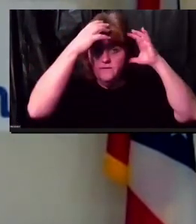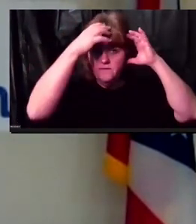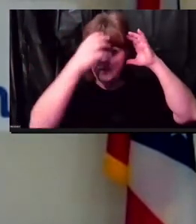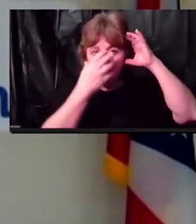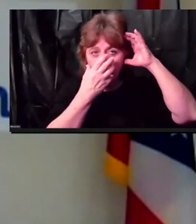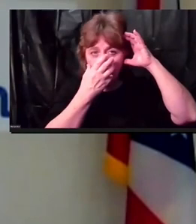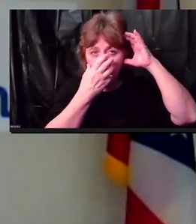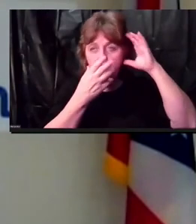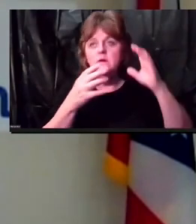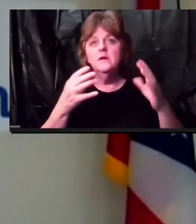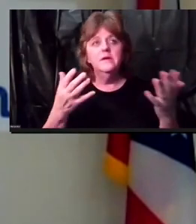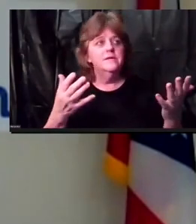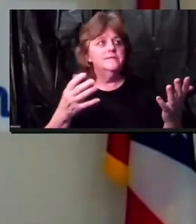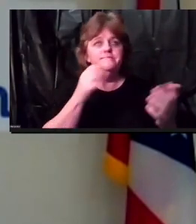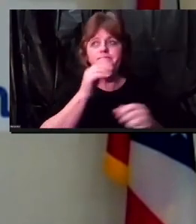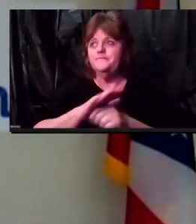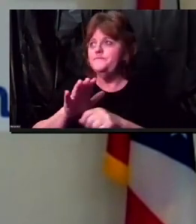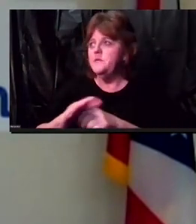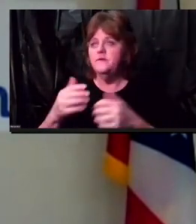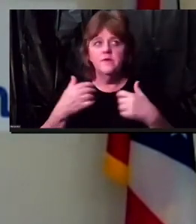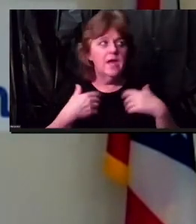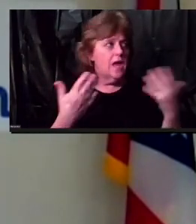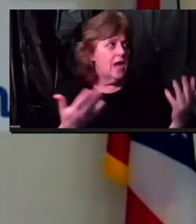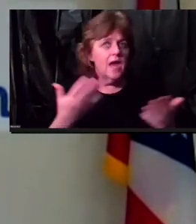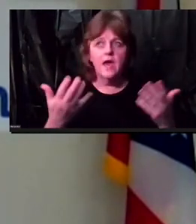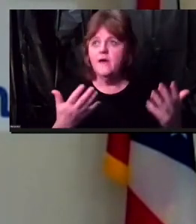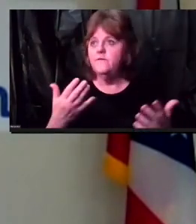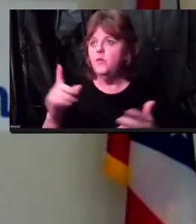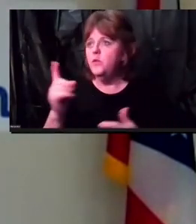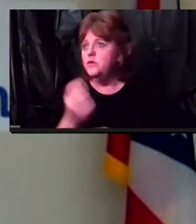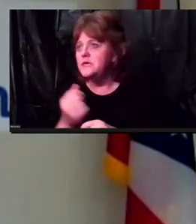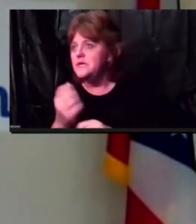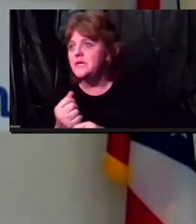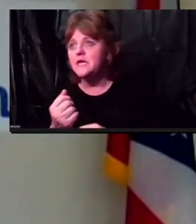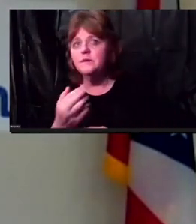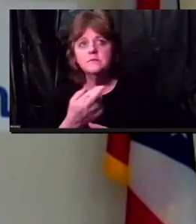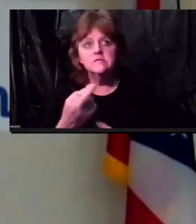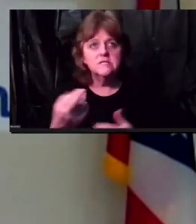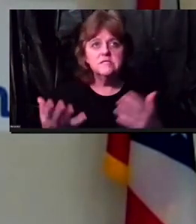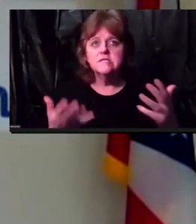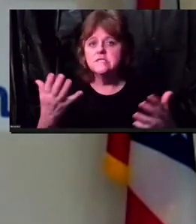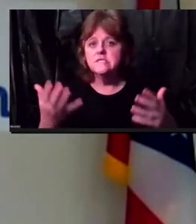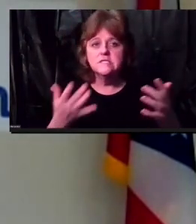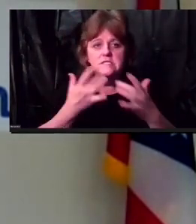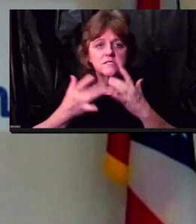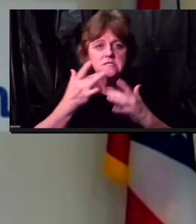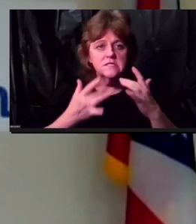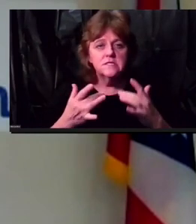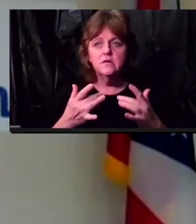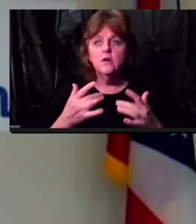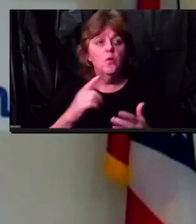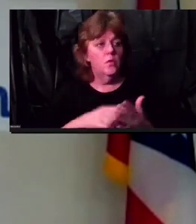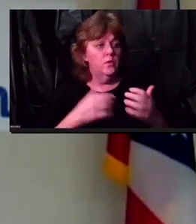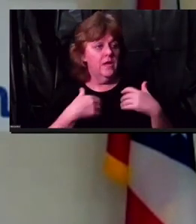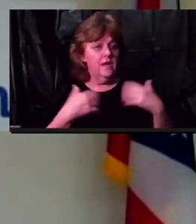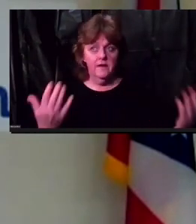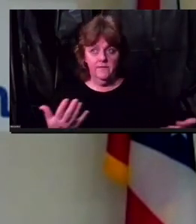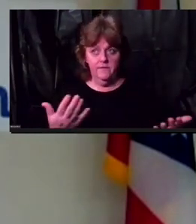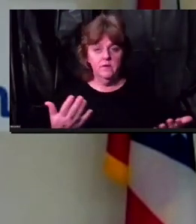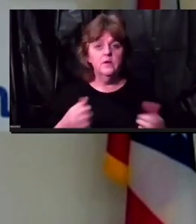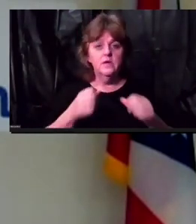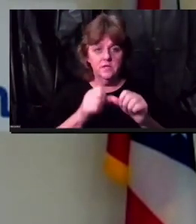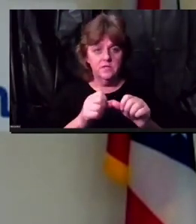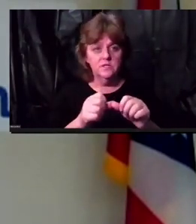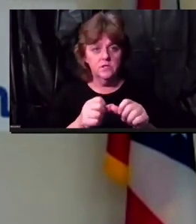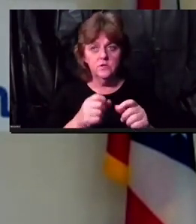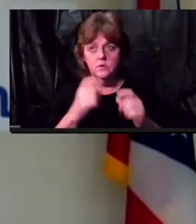an inventory issue. It is a resource issue. So we'll continue to make the resources that we have available, which is a